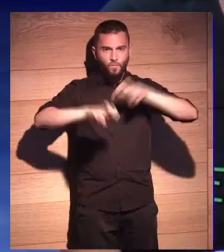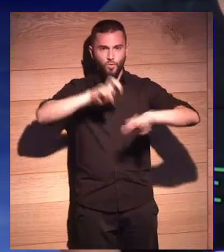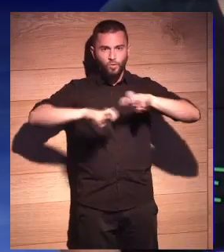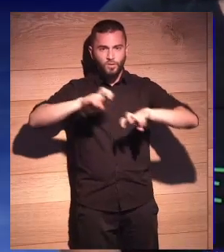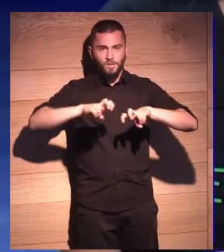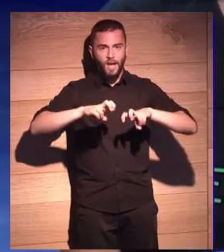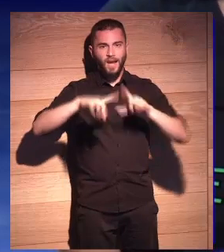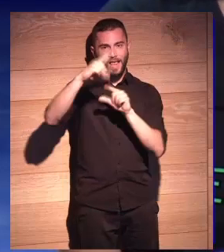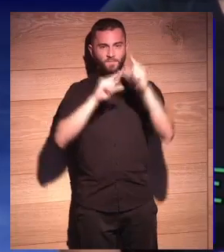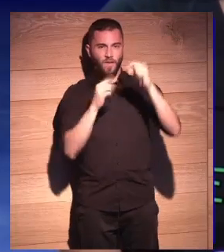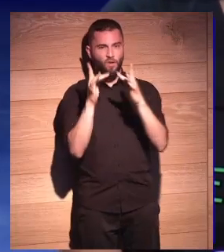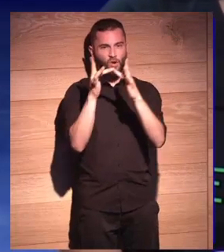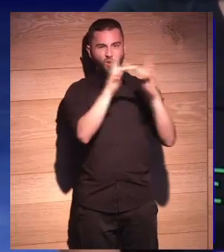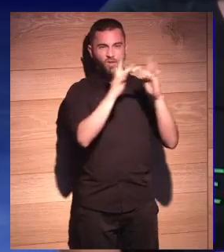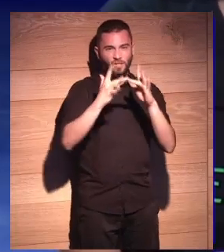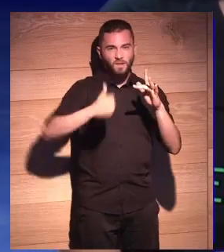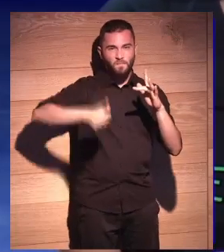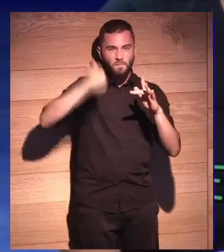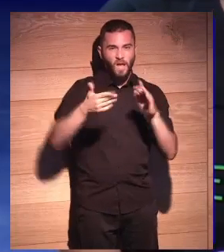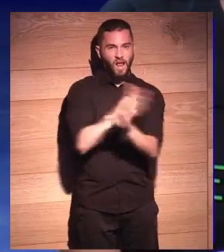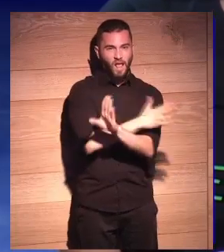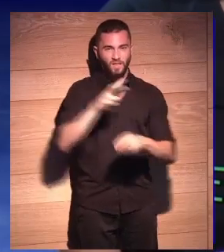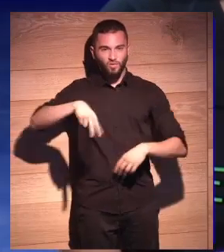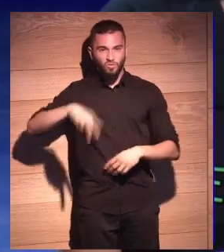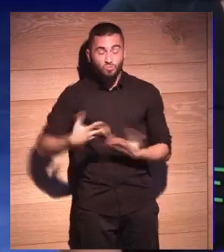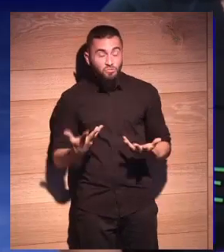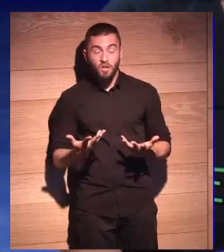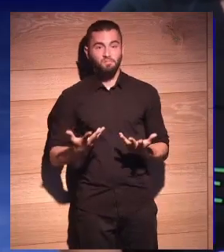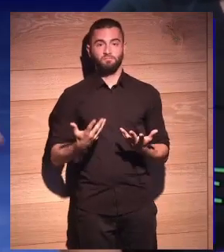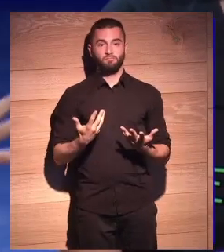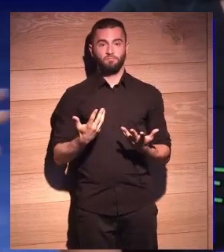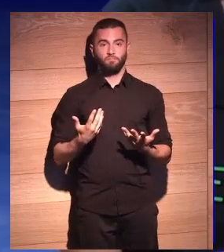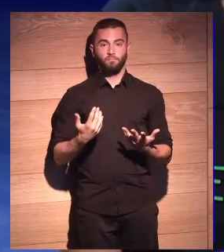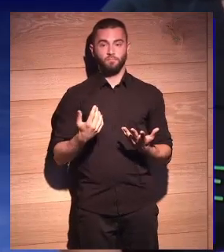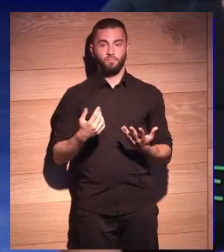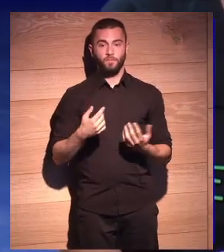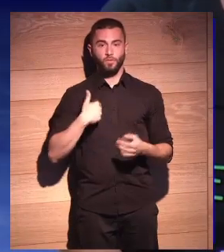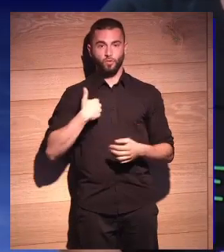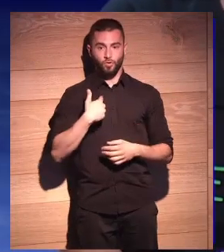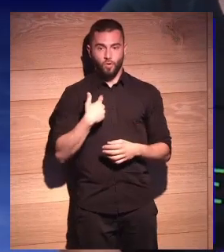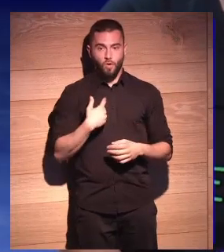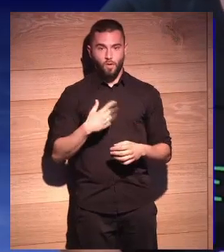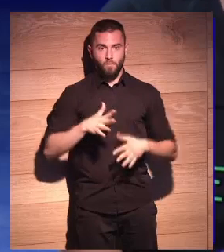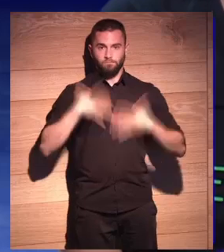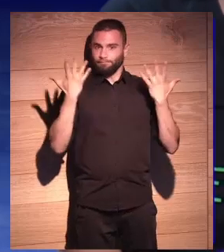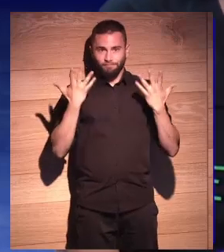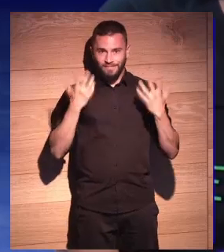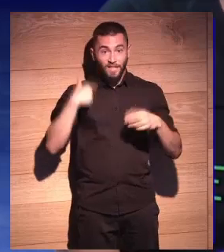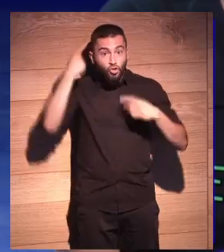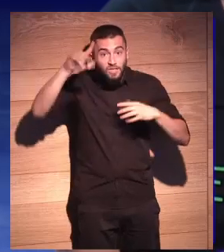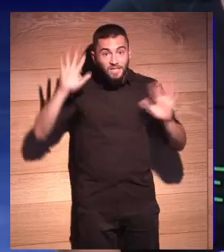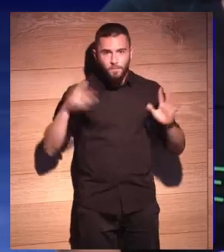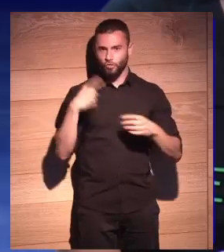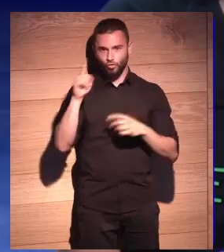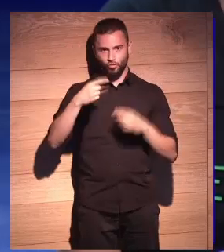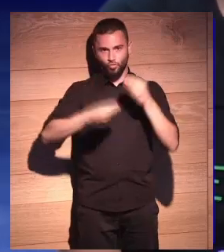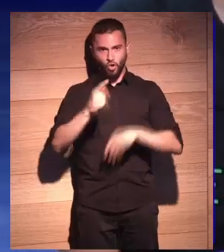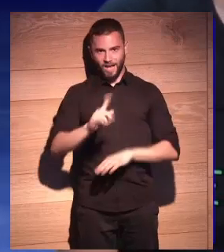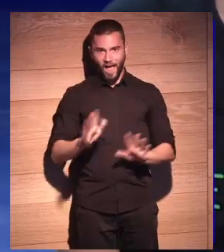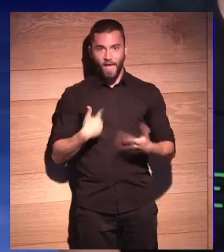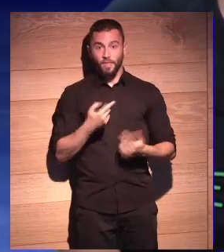in this. I feel that they find new they might find new ways of